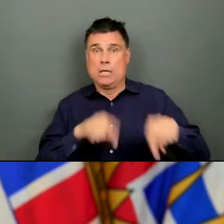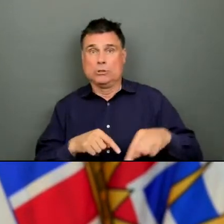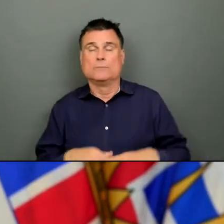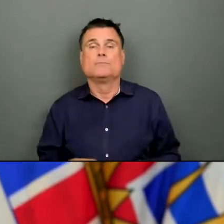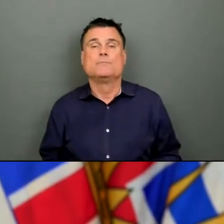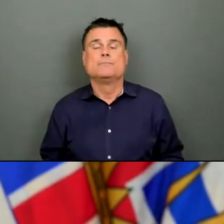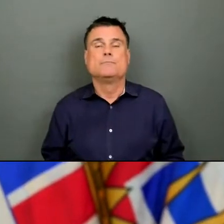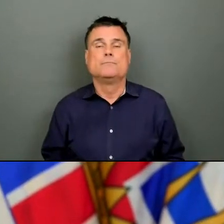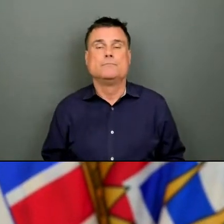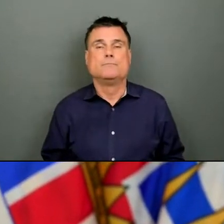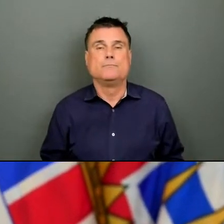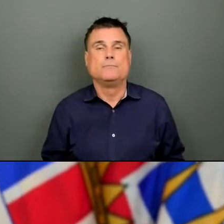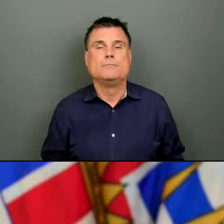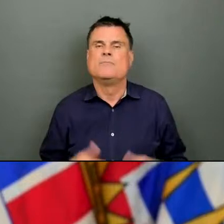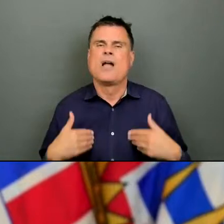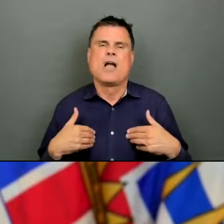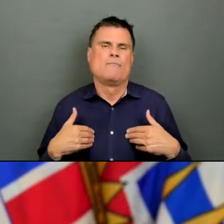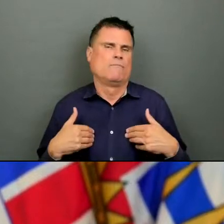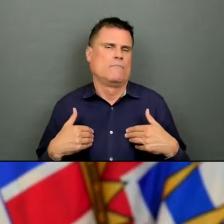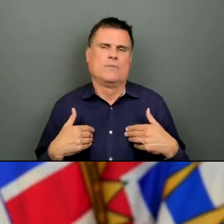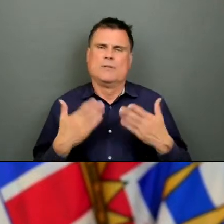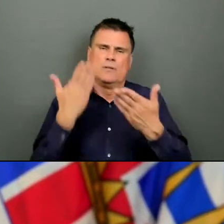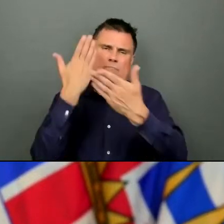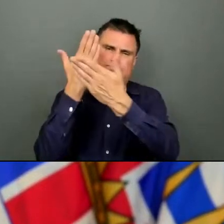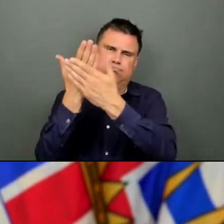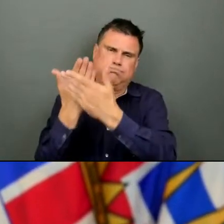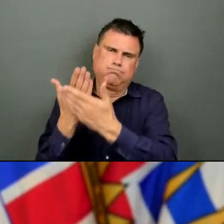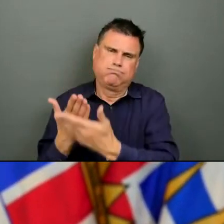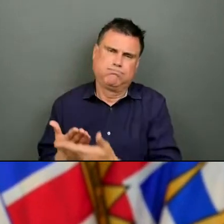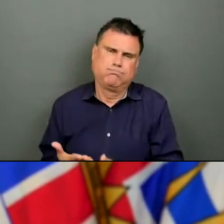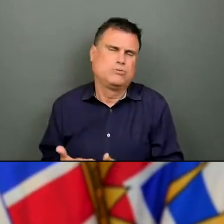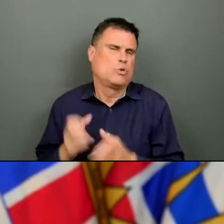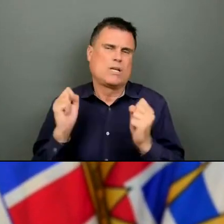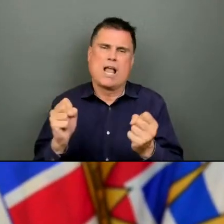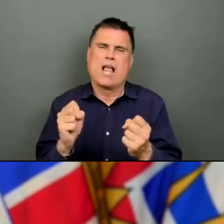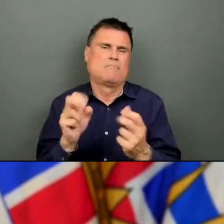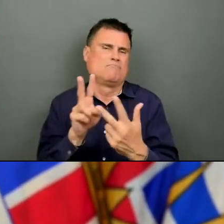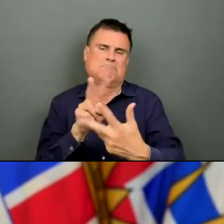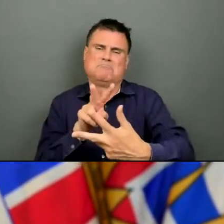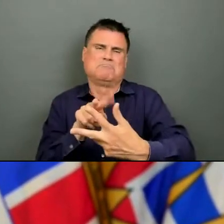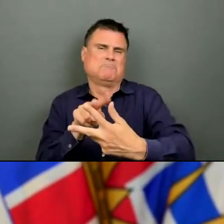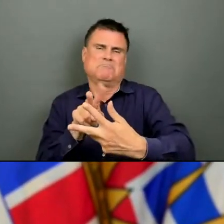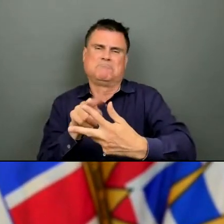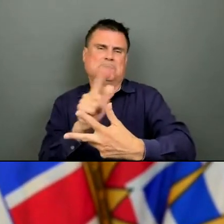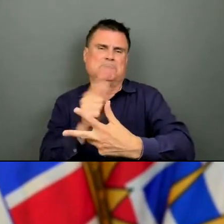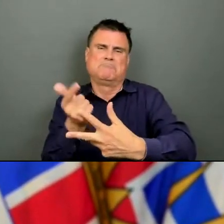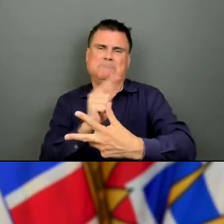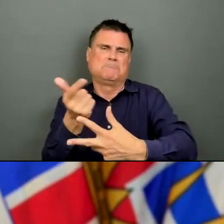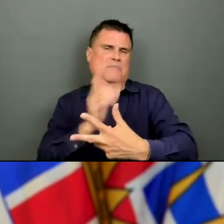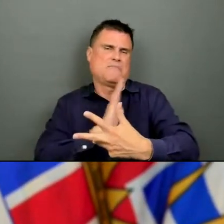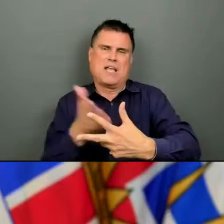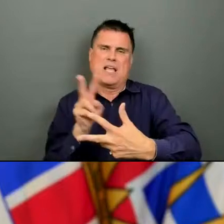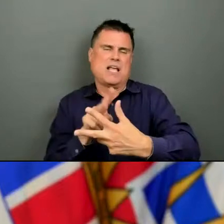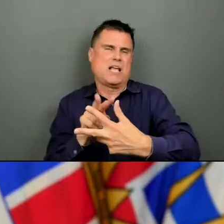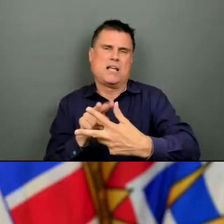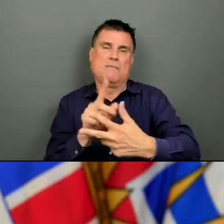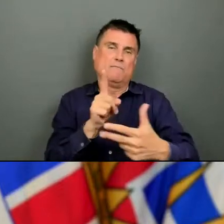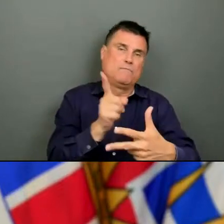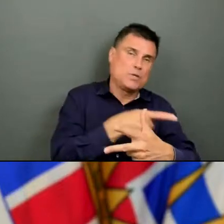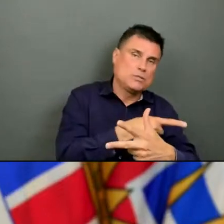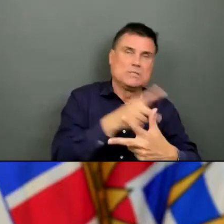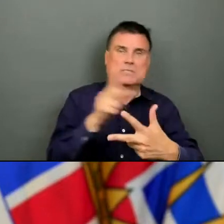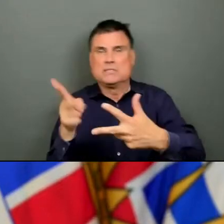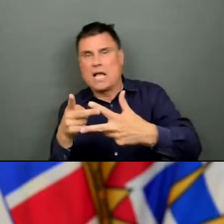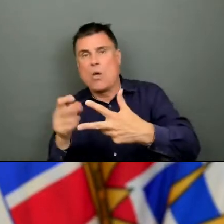support that these vaccines are interchangeable. And it's not possible for us to